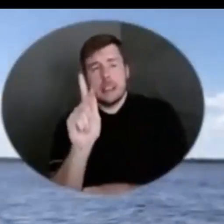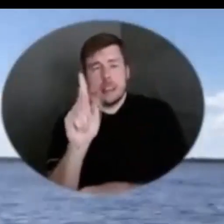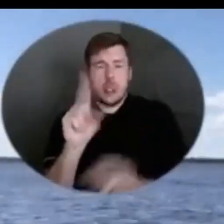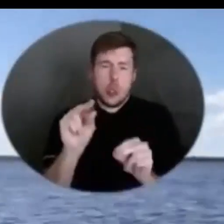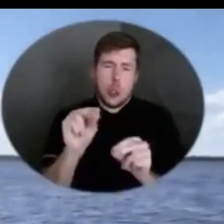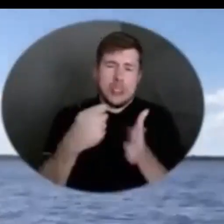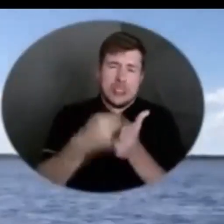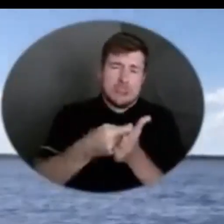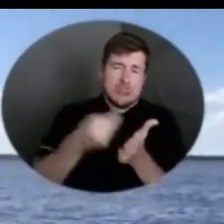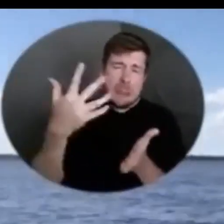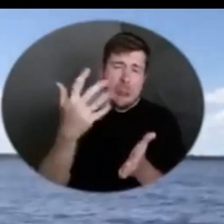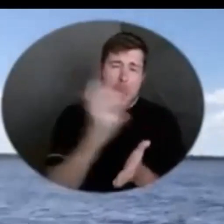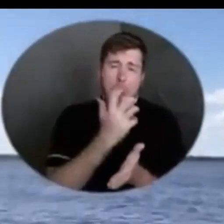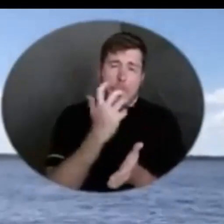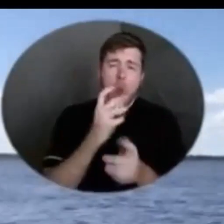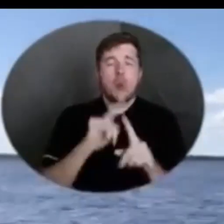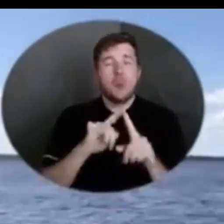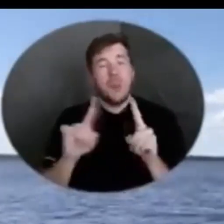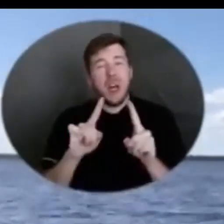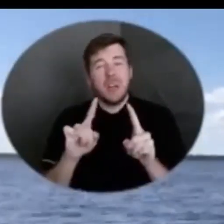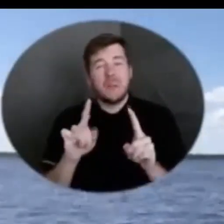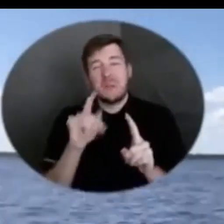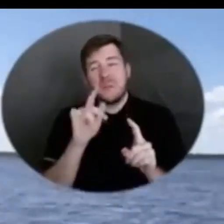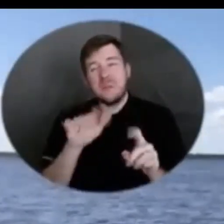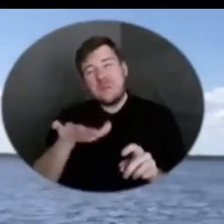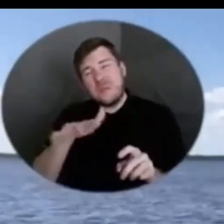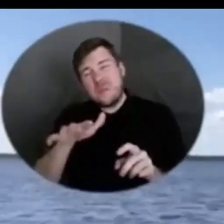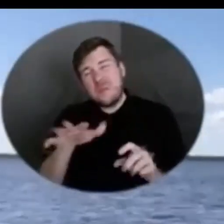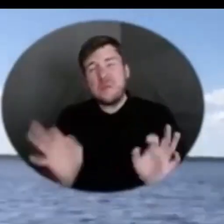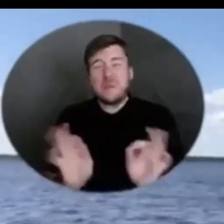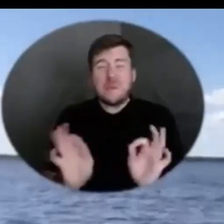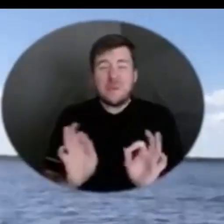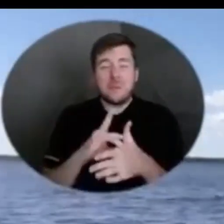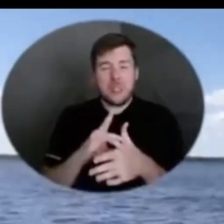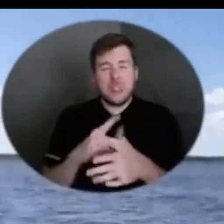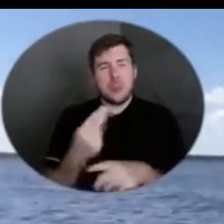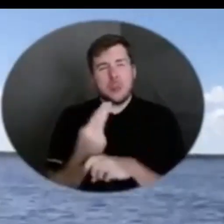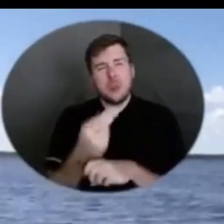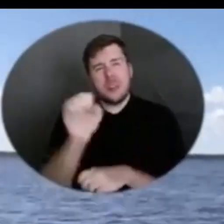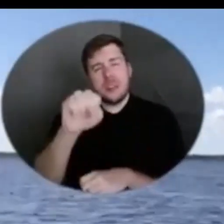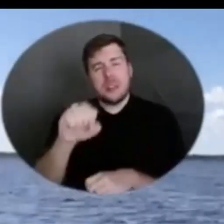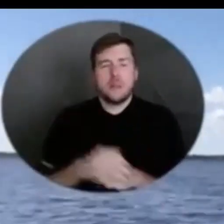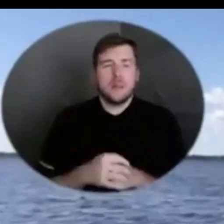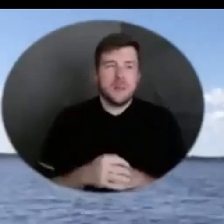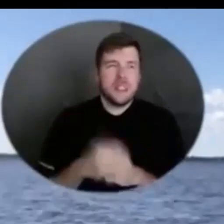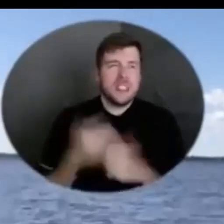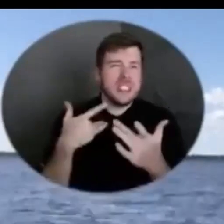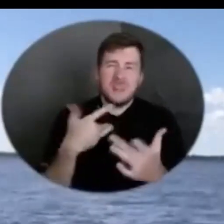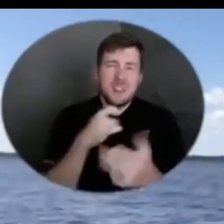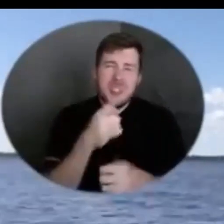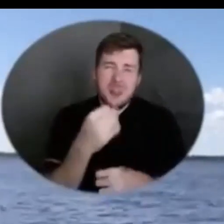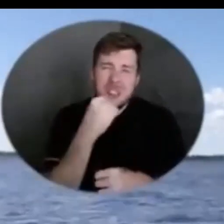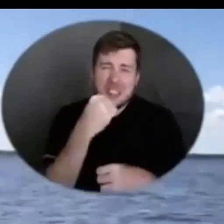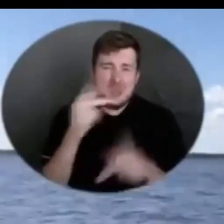they will do is they'll use like the lesser quality meats that we don't use. We don't typically use in dining institutions and things like